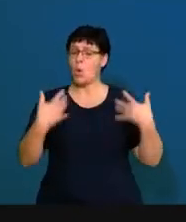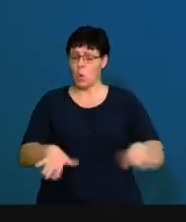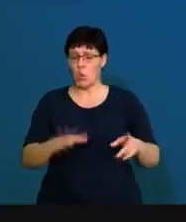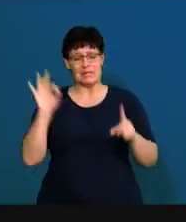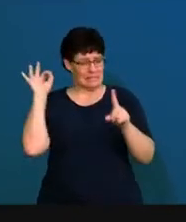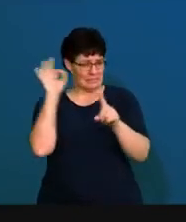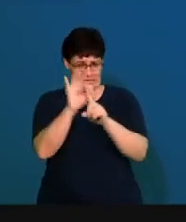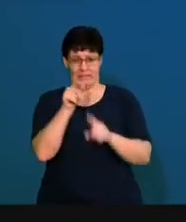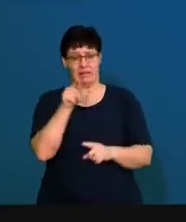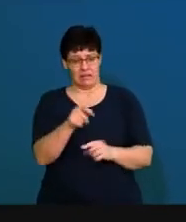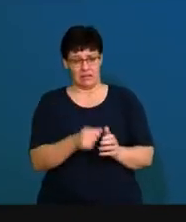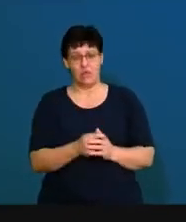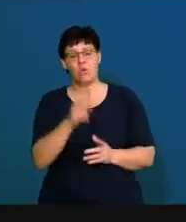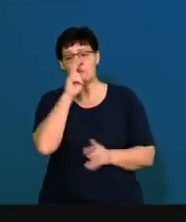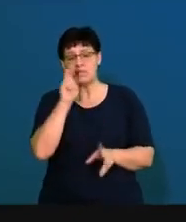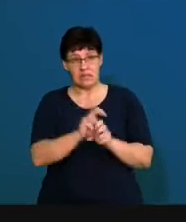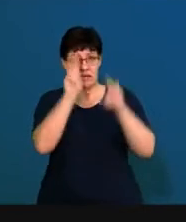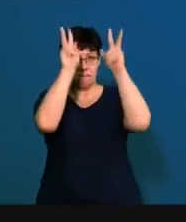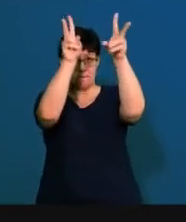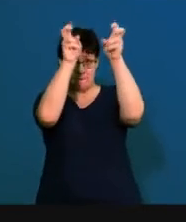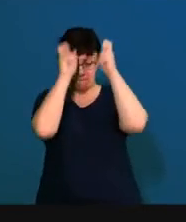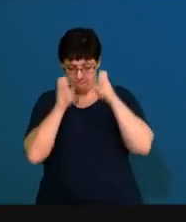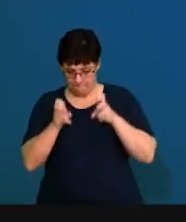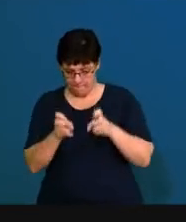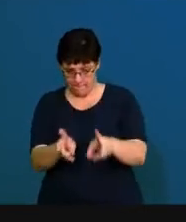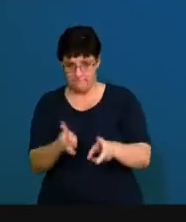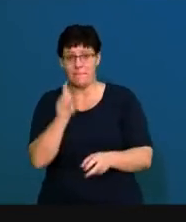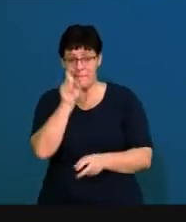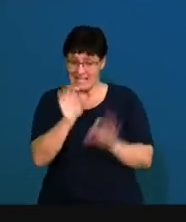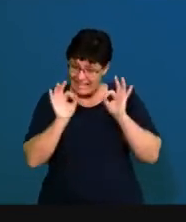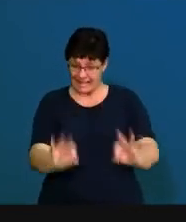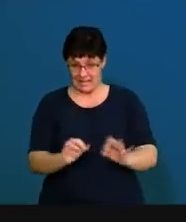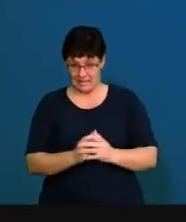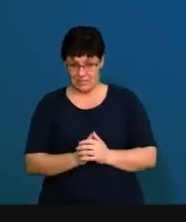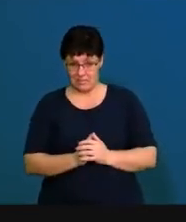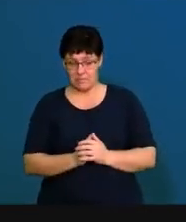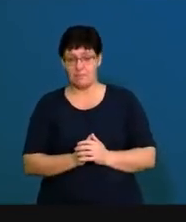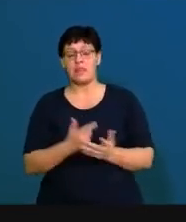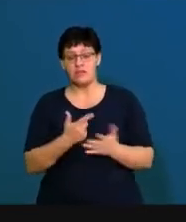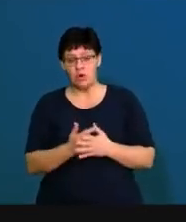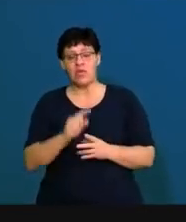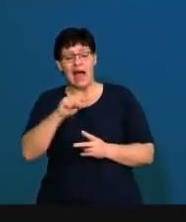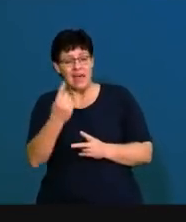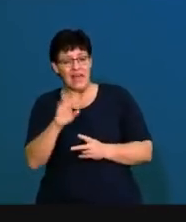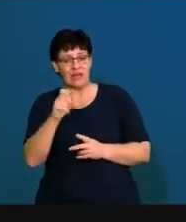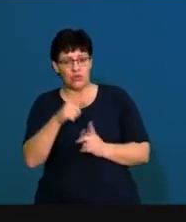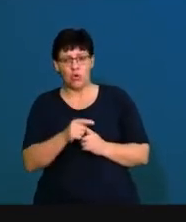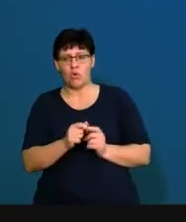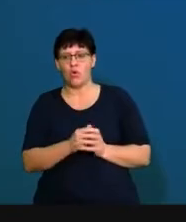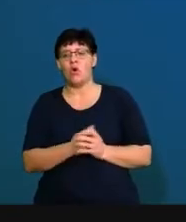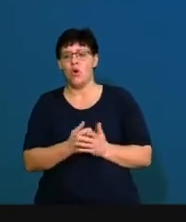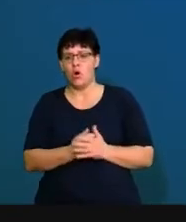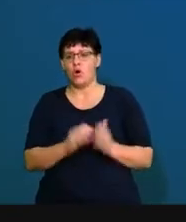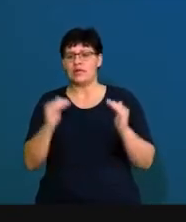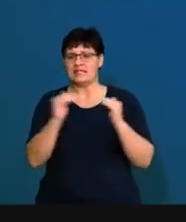particular when it comes to that. So you need to copy it as it is given, okay? Now, the other component of electrochemistry is the